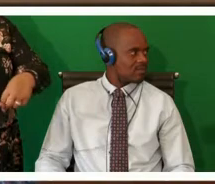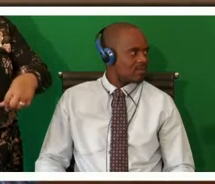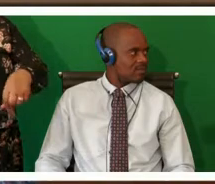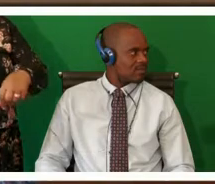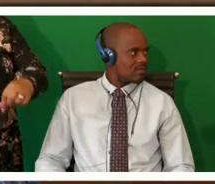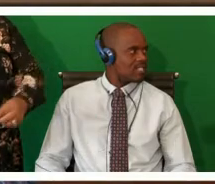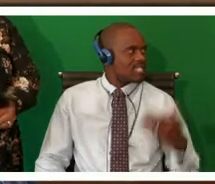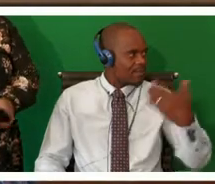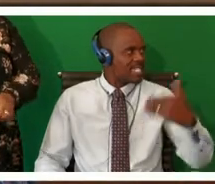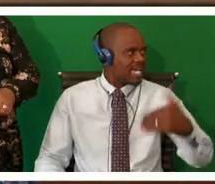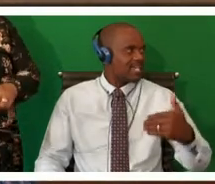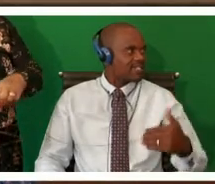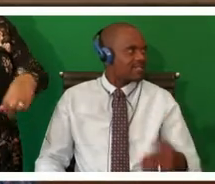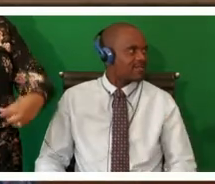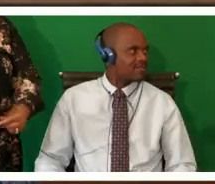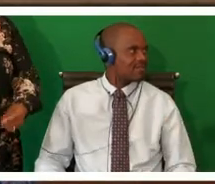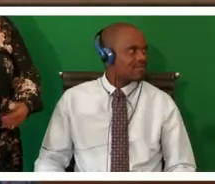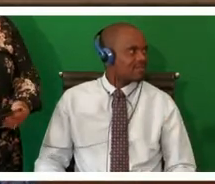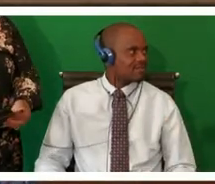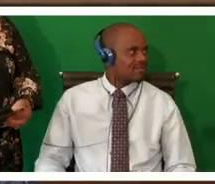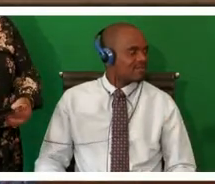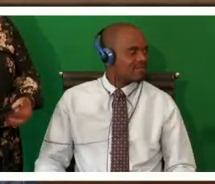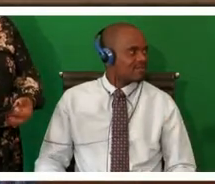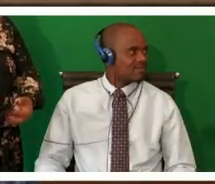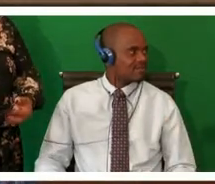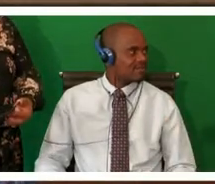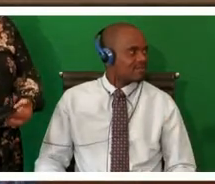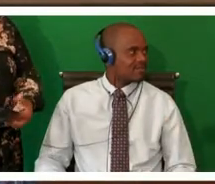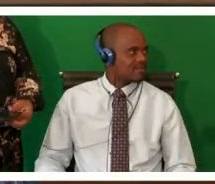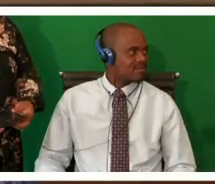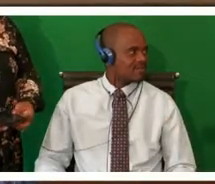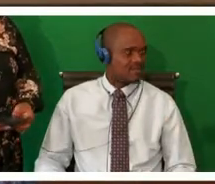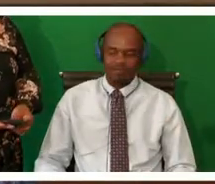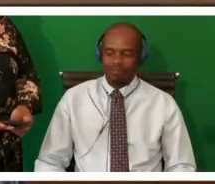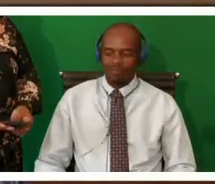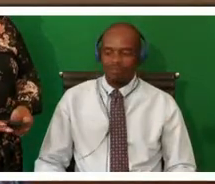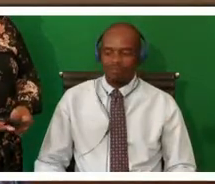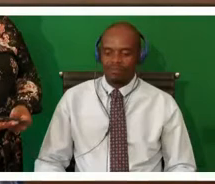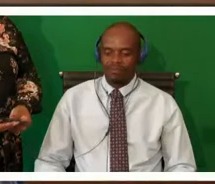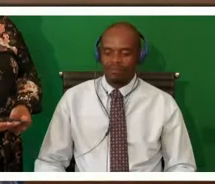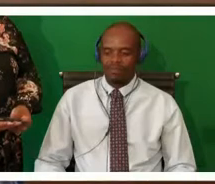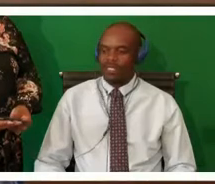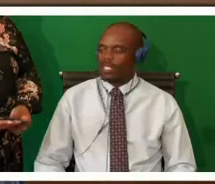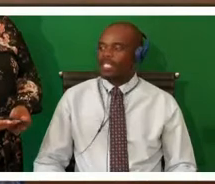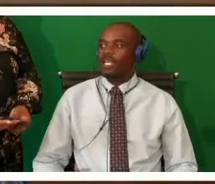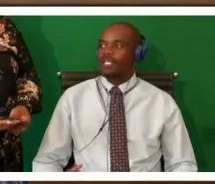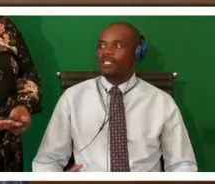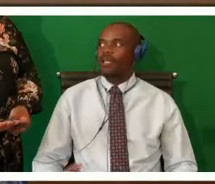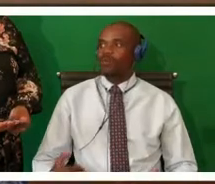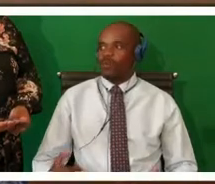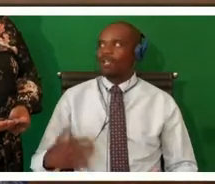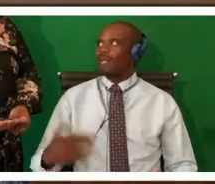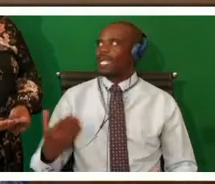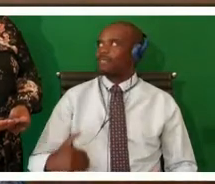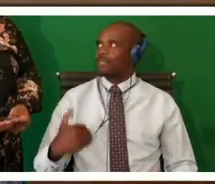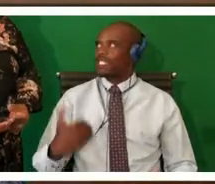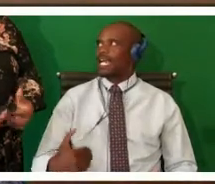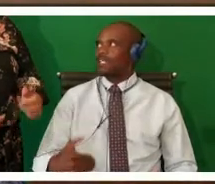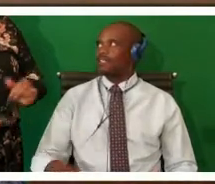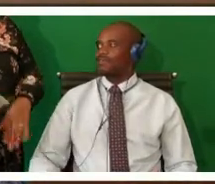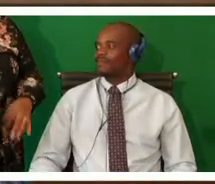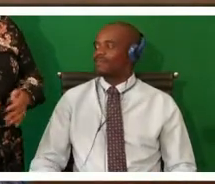be localized, residing in that area. Batho ba dula mo ba tshwanela